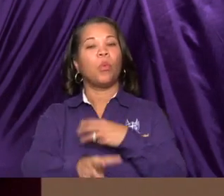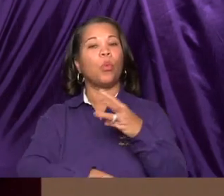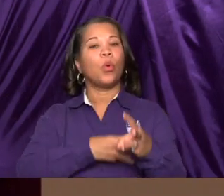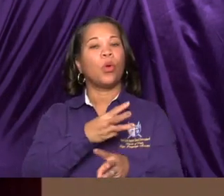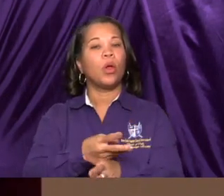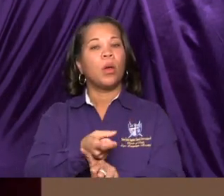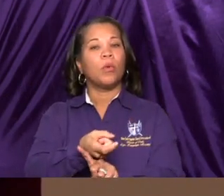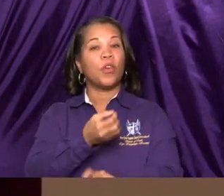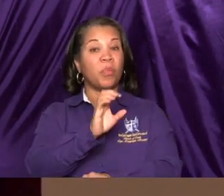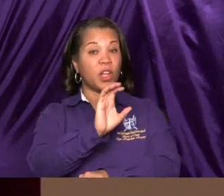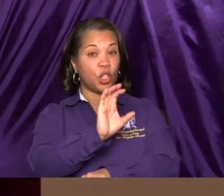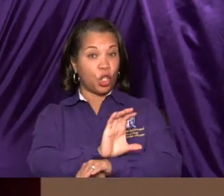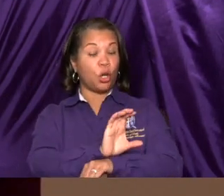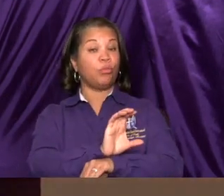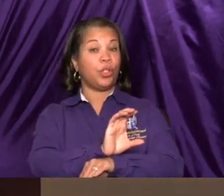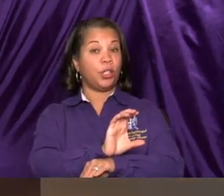but from the church.